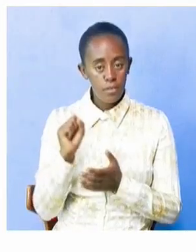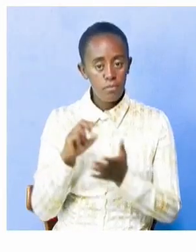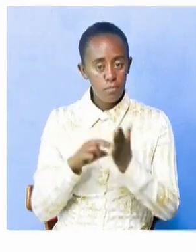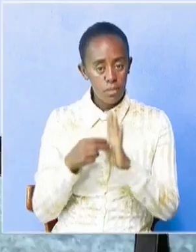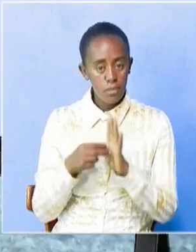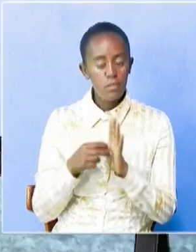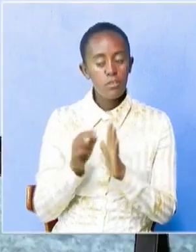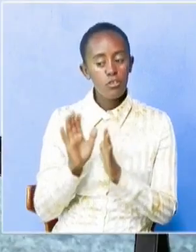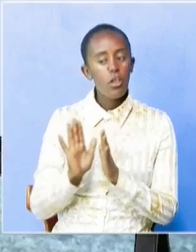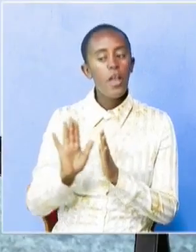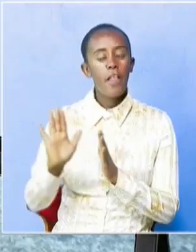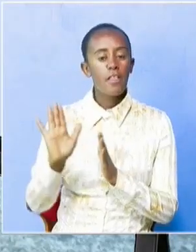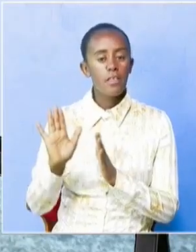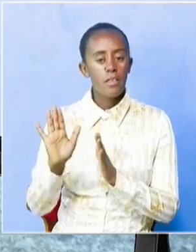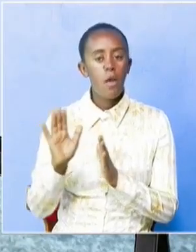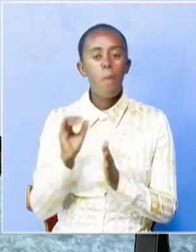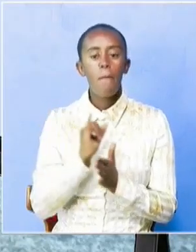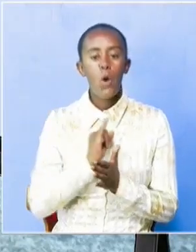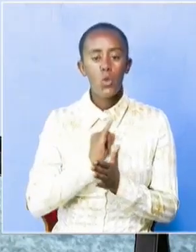instead of